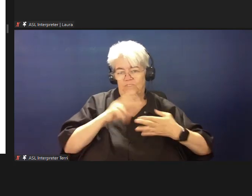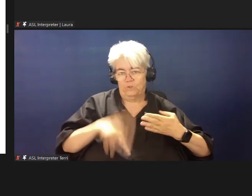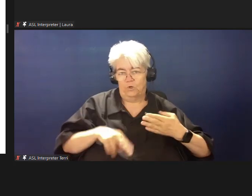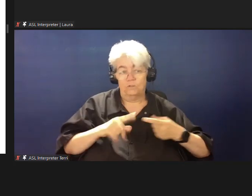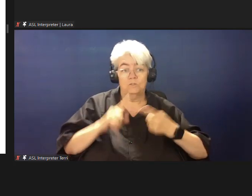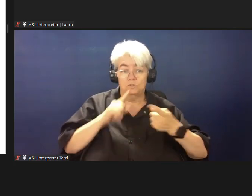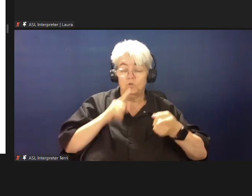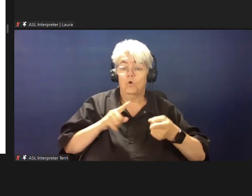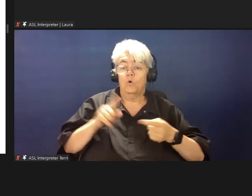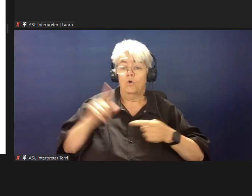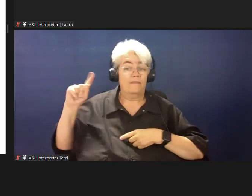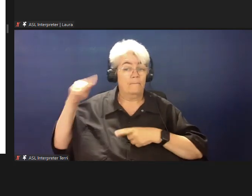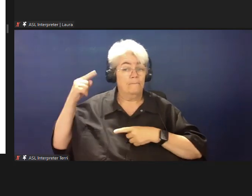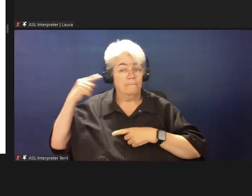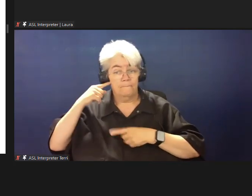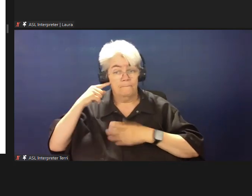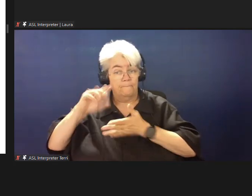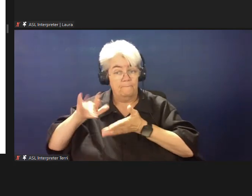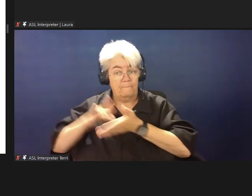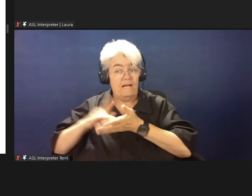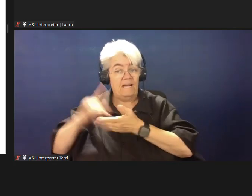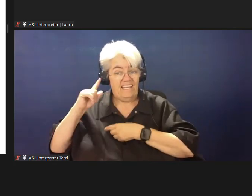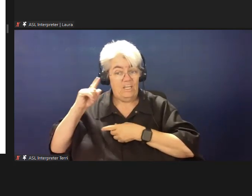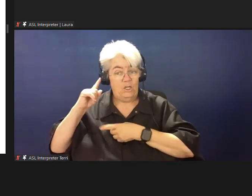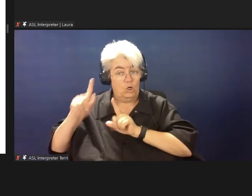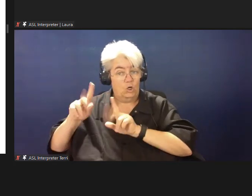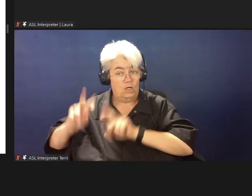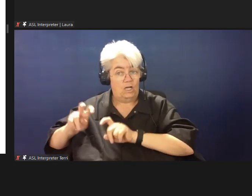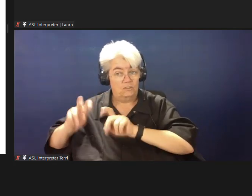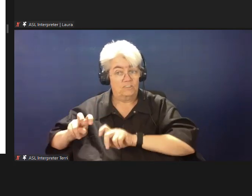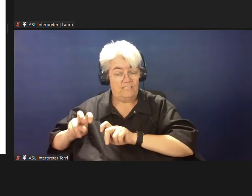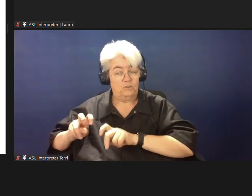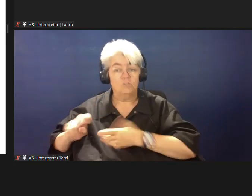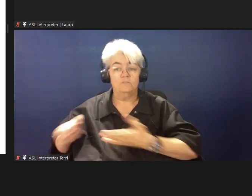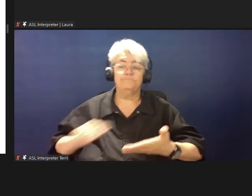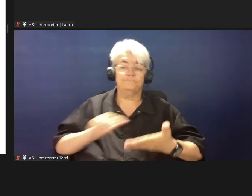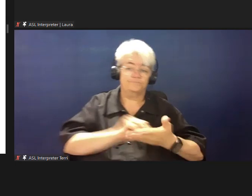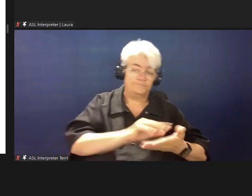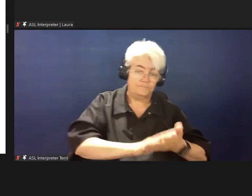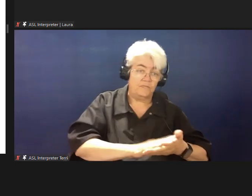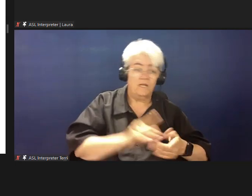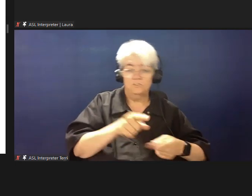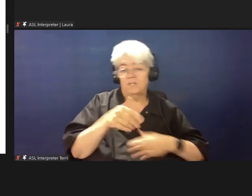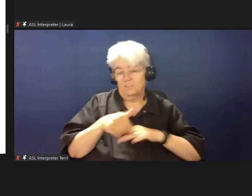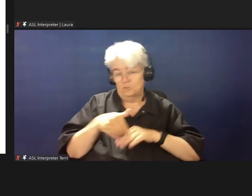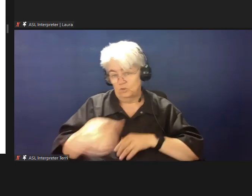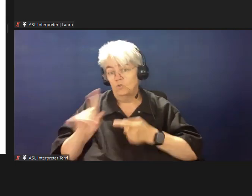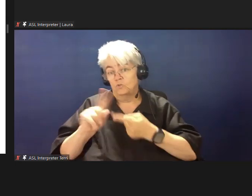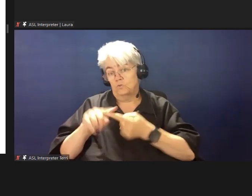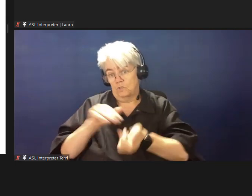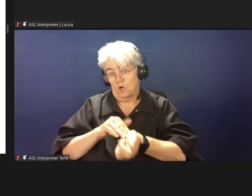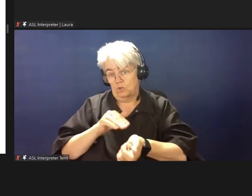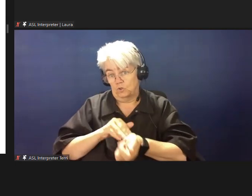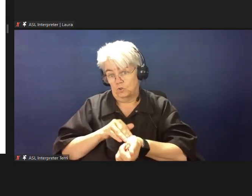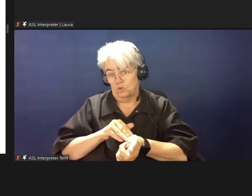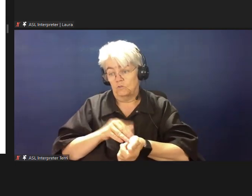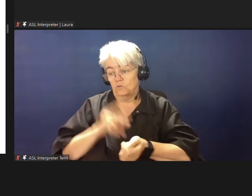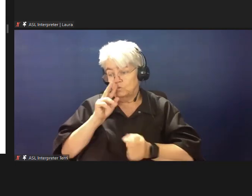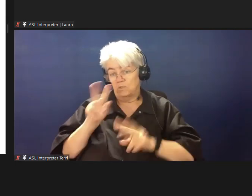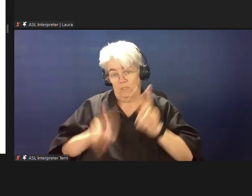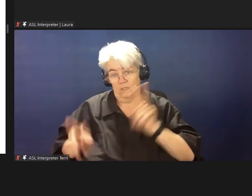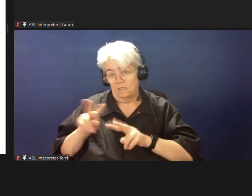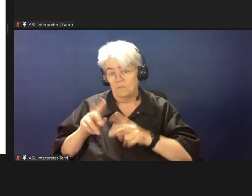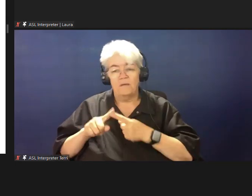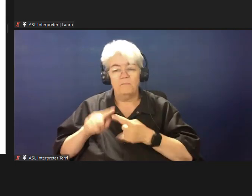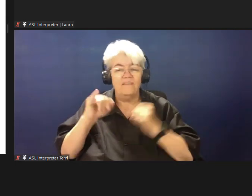the results of the middle ear consultation. So since the child was referred to the healthcare provider to see if there may be a